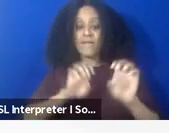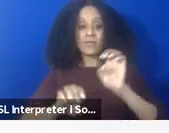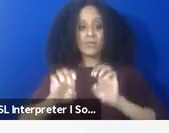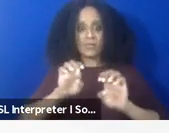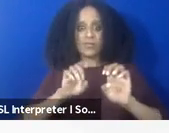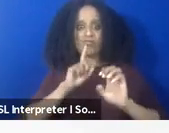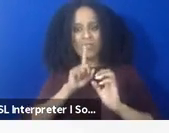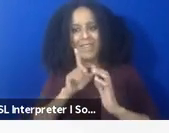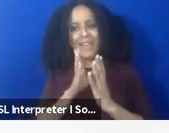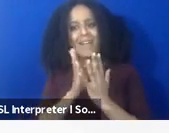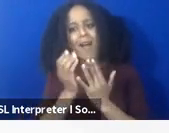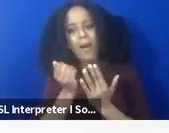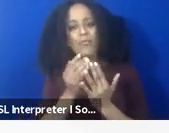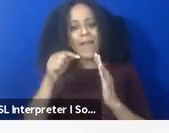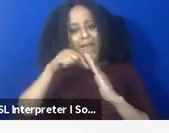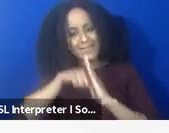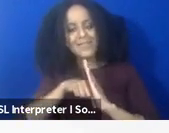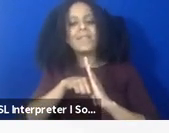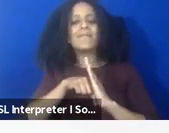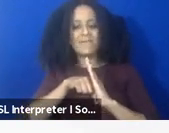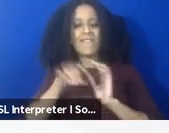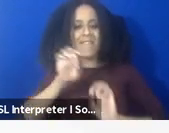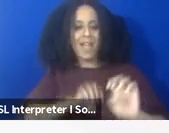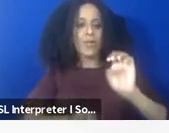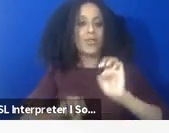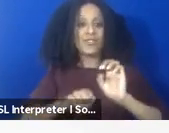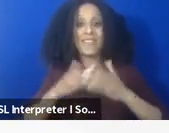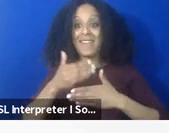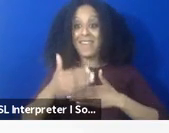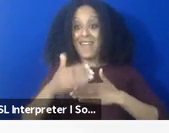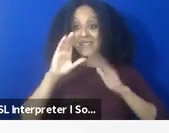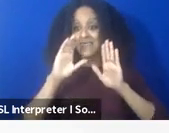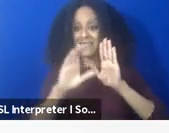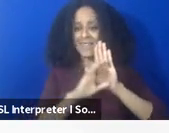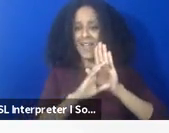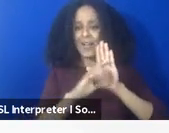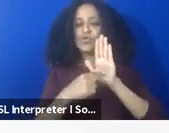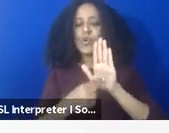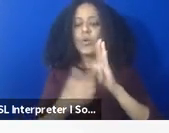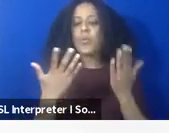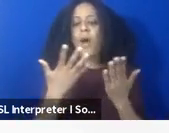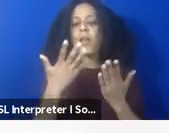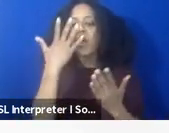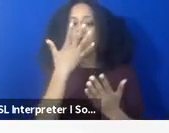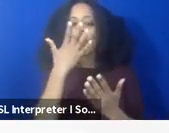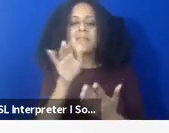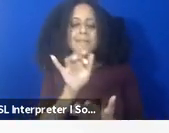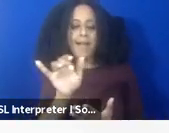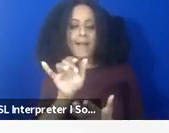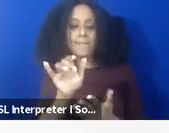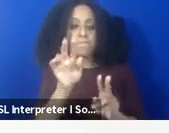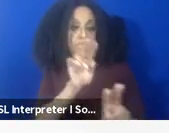audiological evaluation. And this next slide shows what that looks like. We can observe here